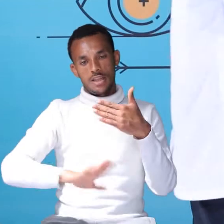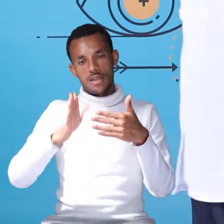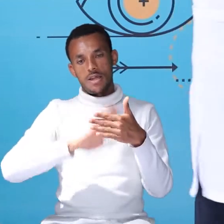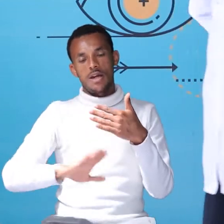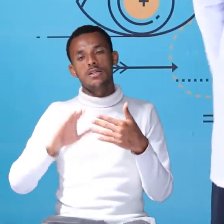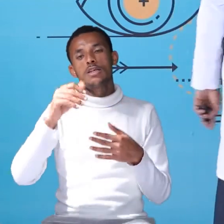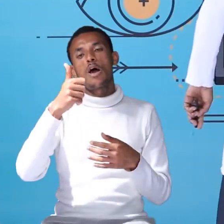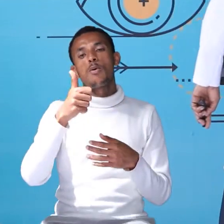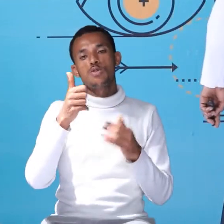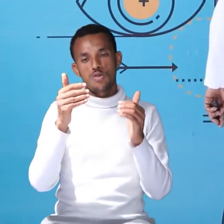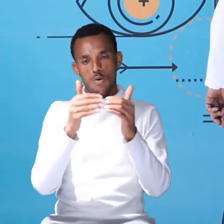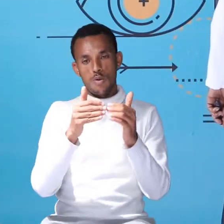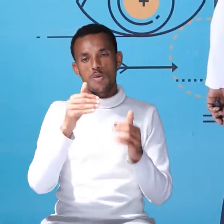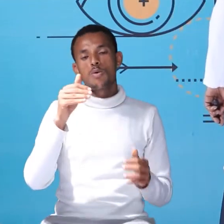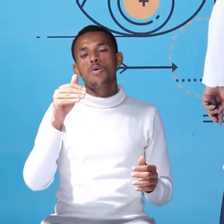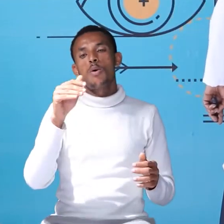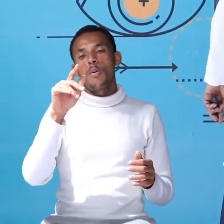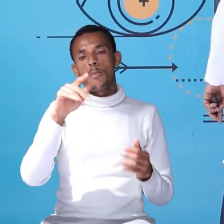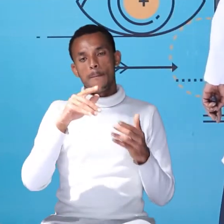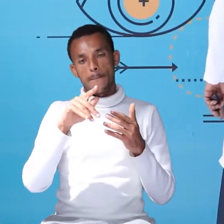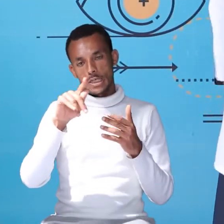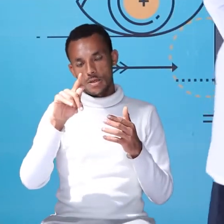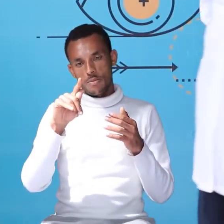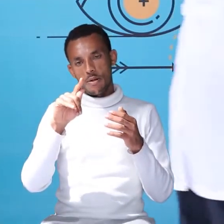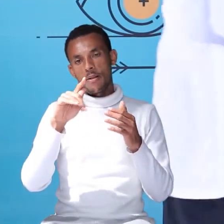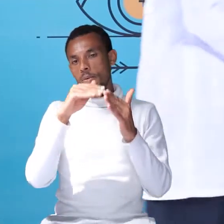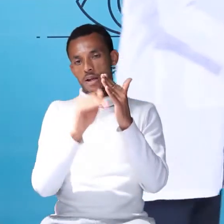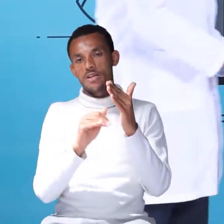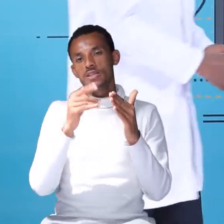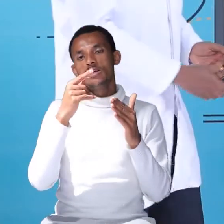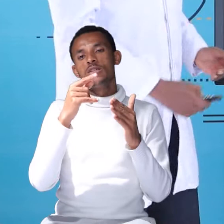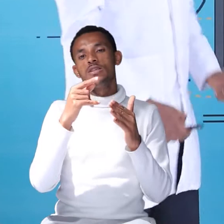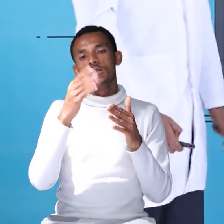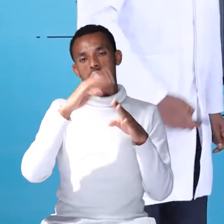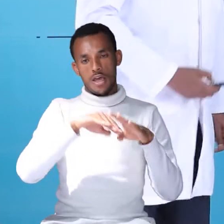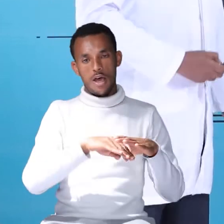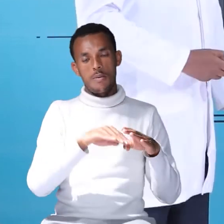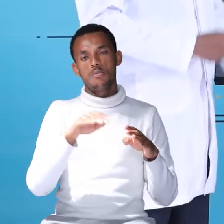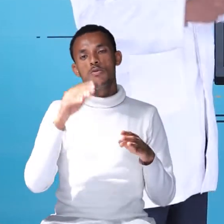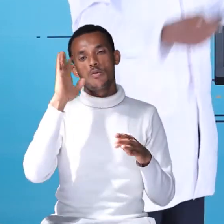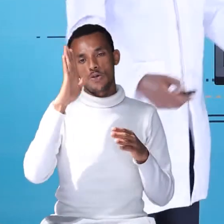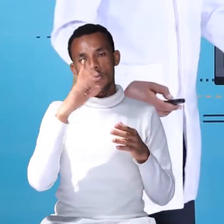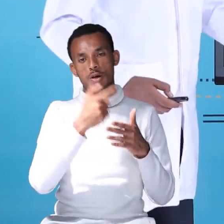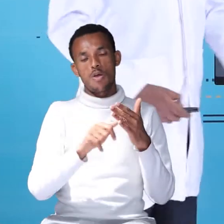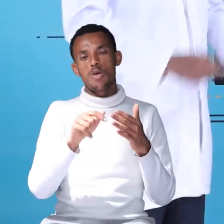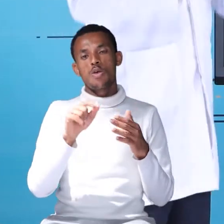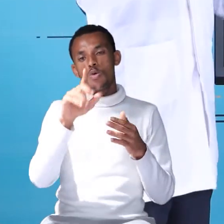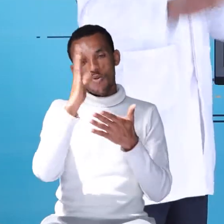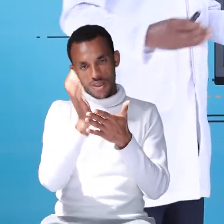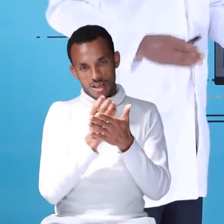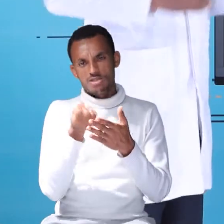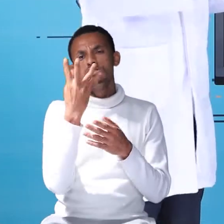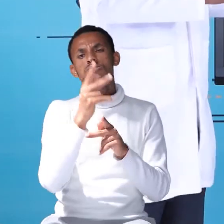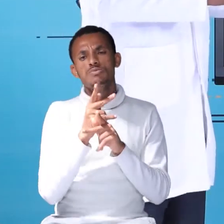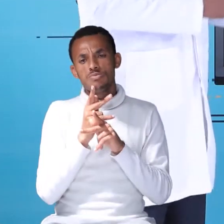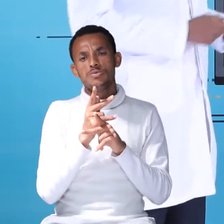to principal plus interest it comes. The sum of those it gives the future value. How much you have taken? After